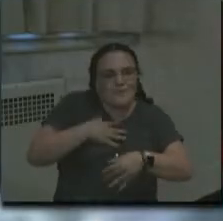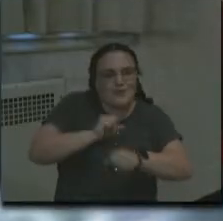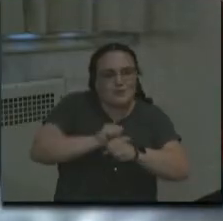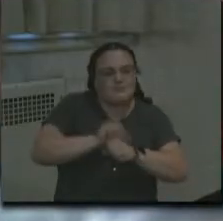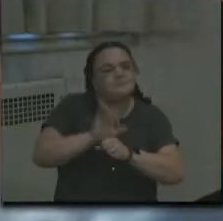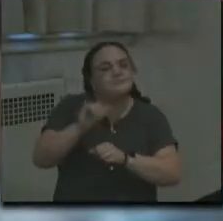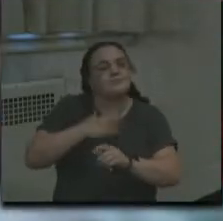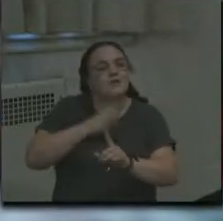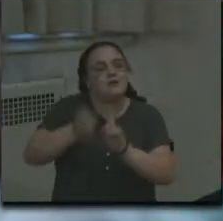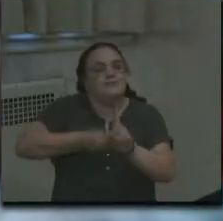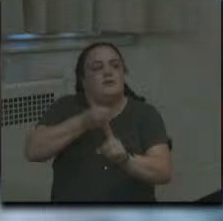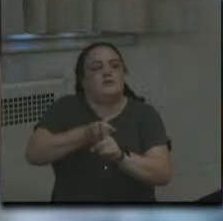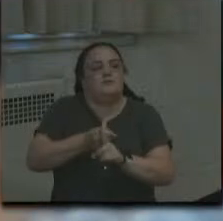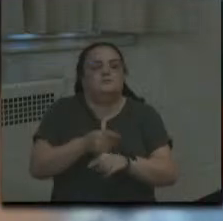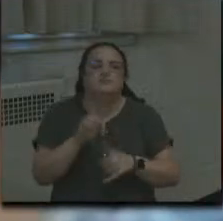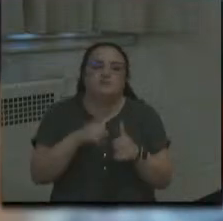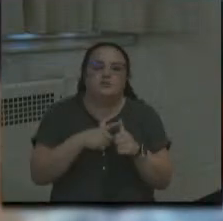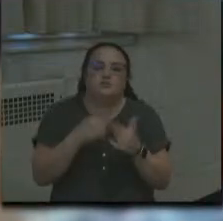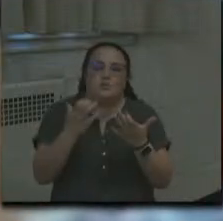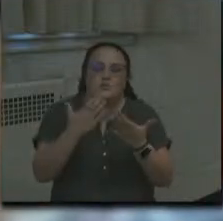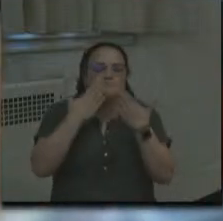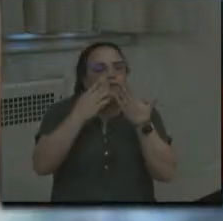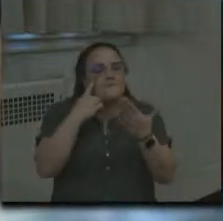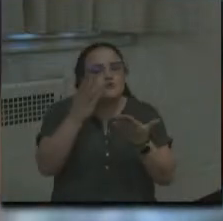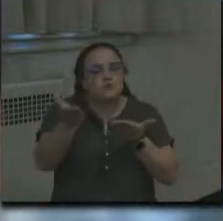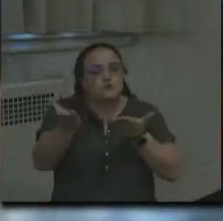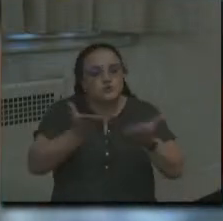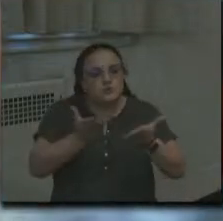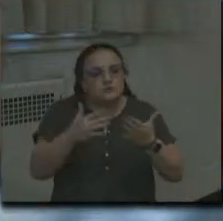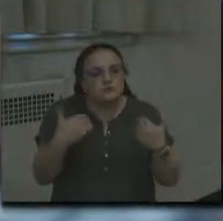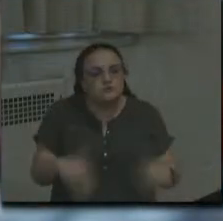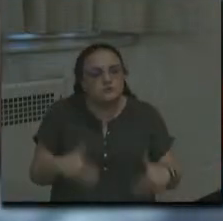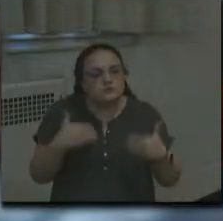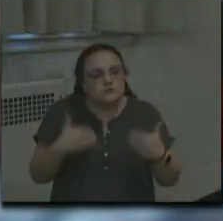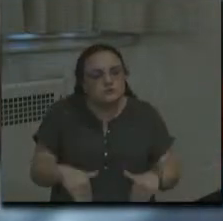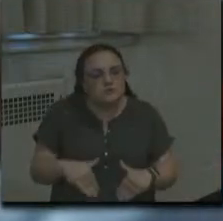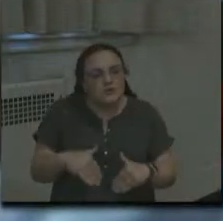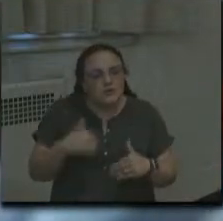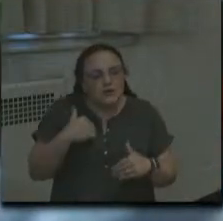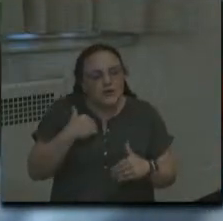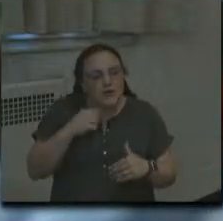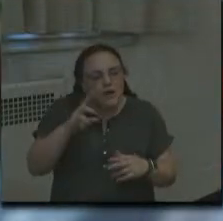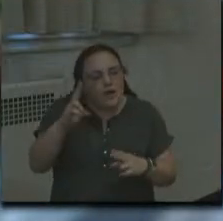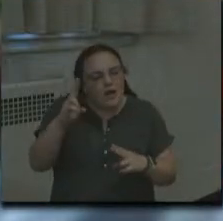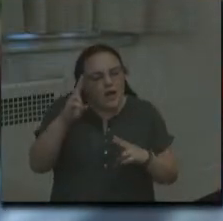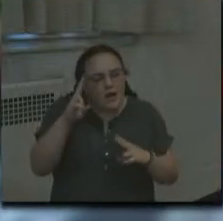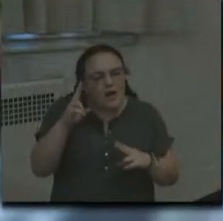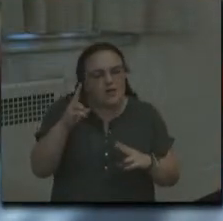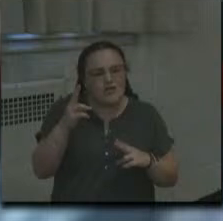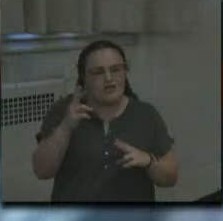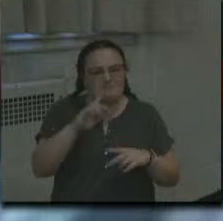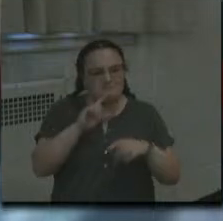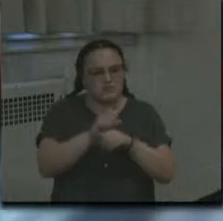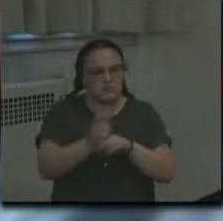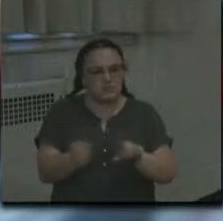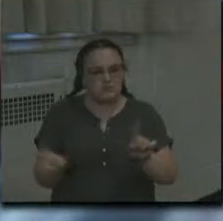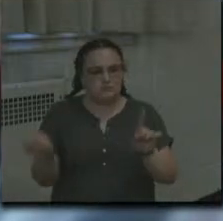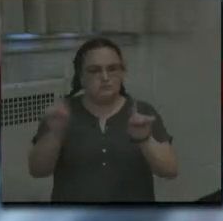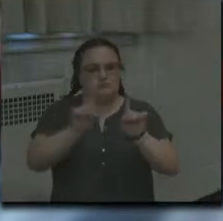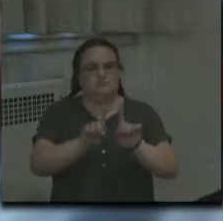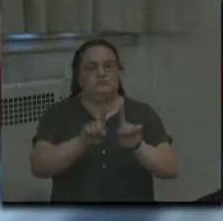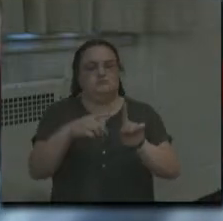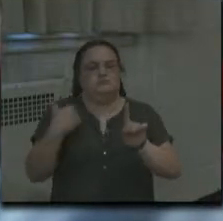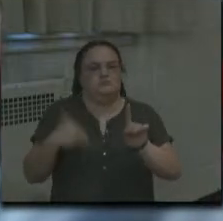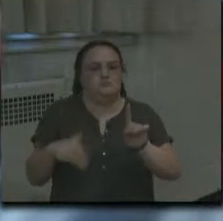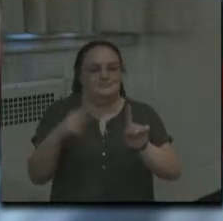I just want to say thank you for your service. It is an honor to be able to stand next to you as we take